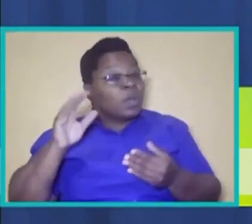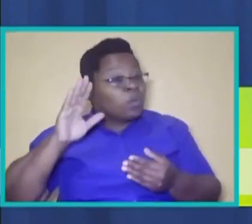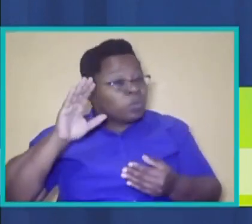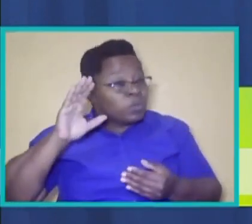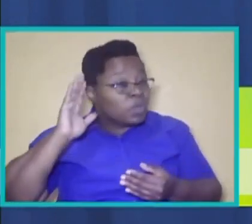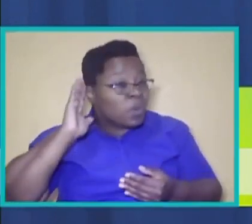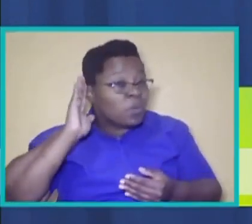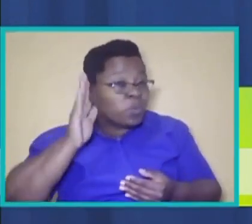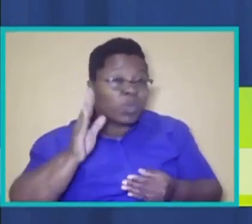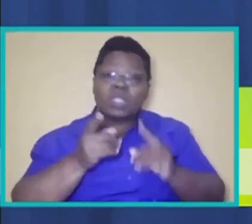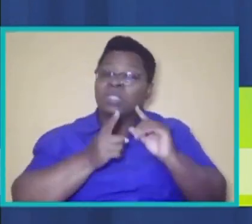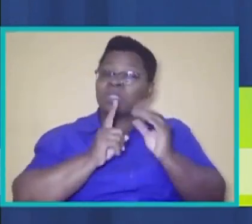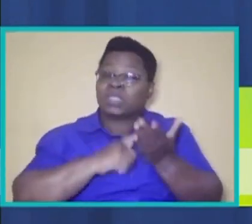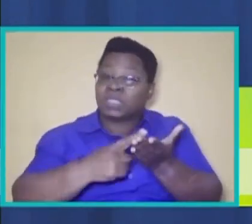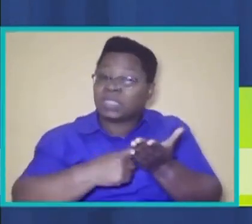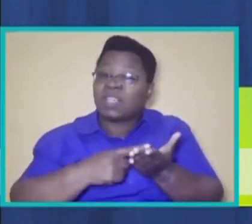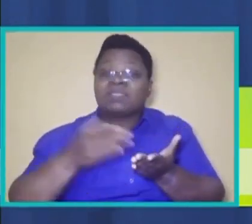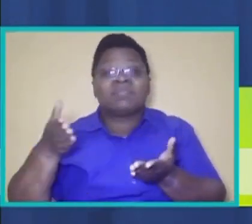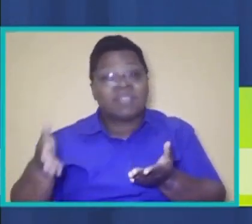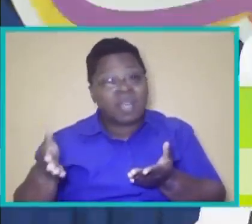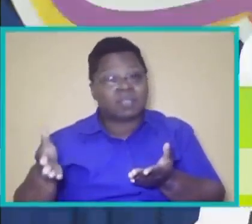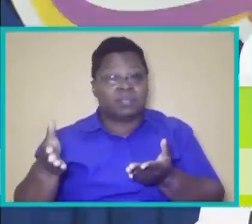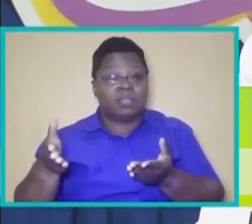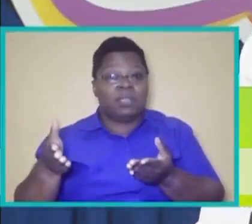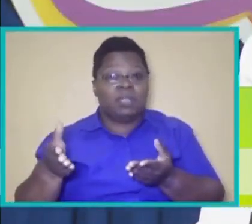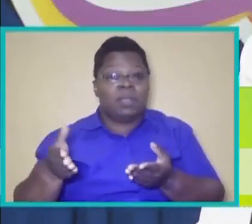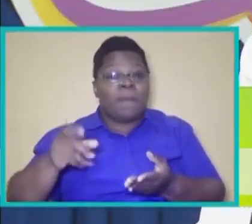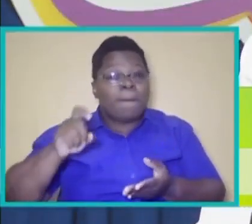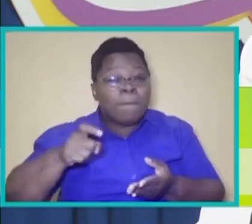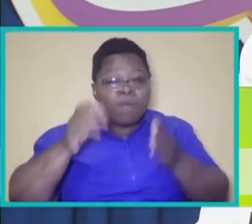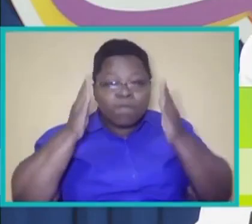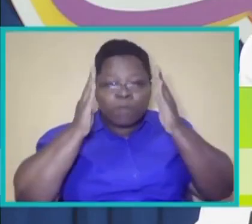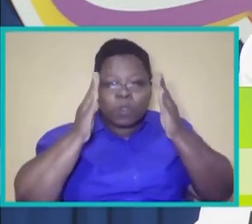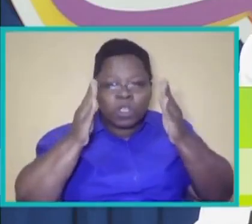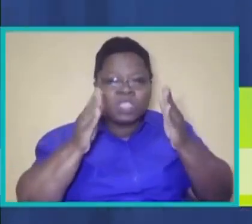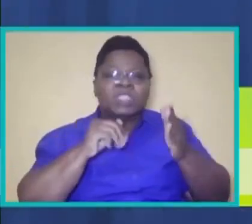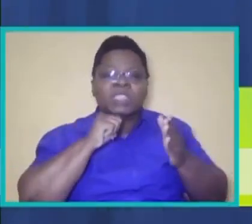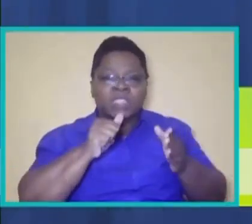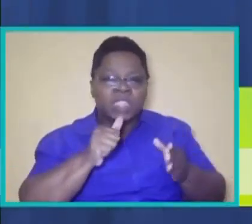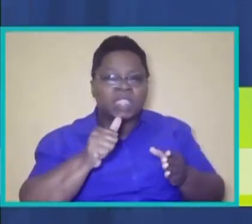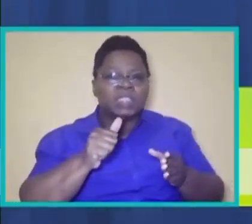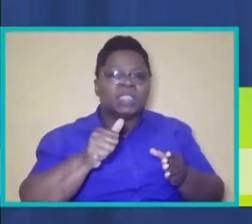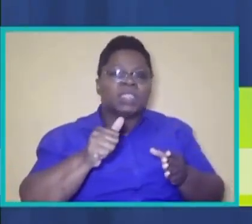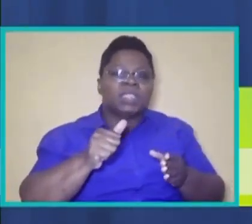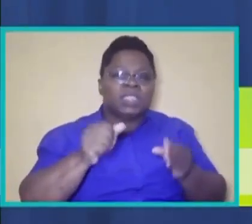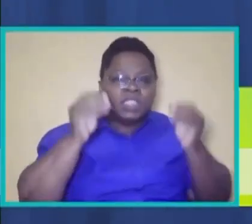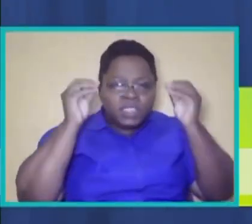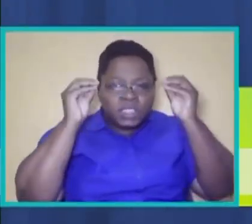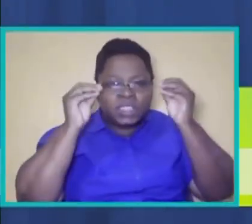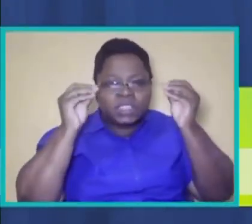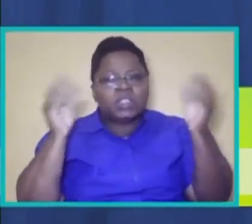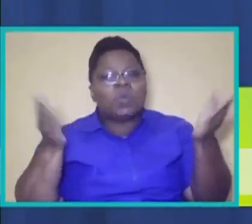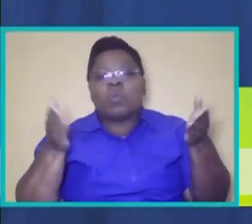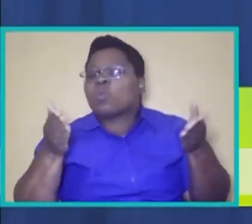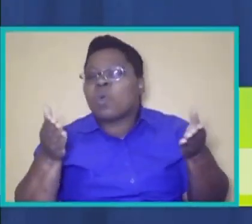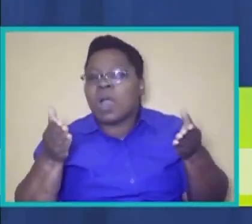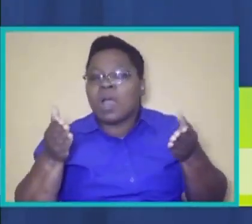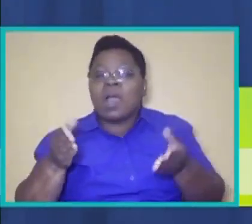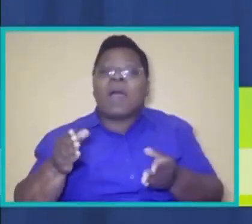what you were saying as teaching content versus teaching a person. We also have a question about the Caribbean exit